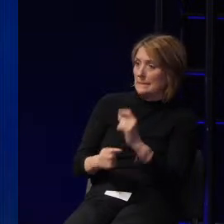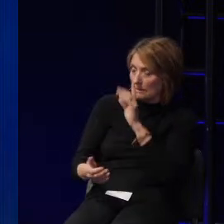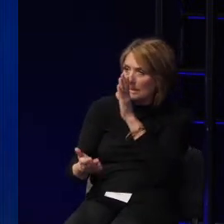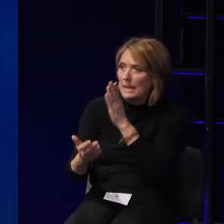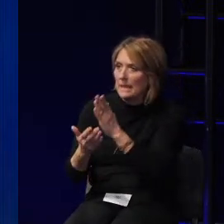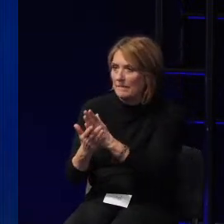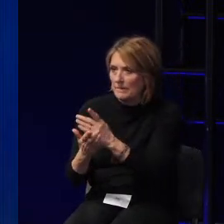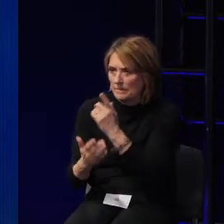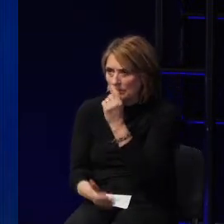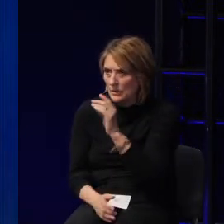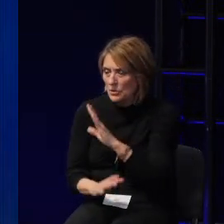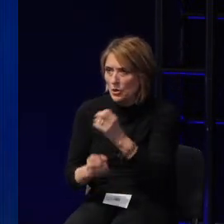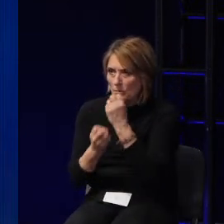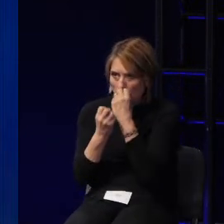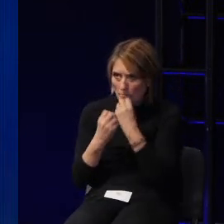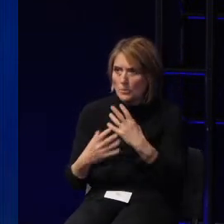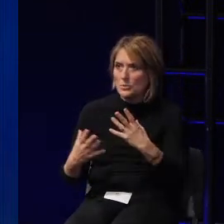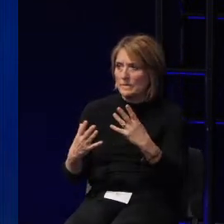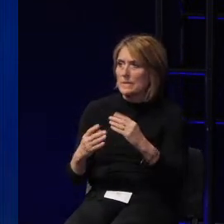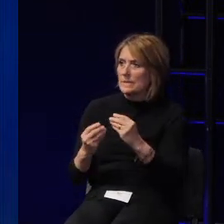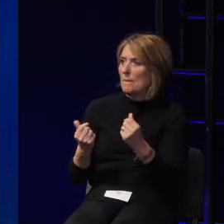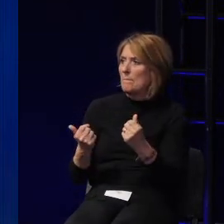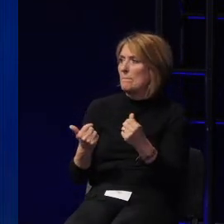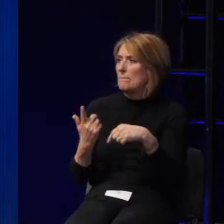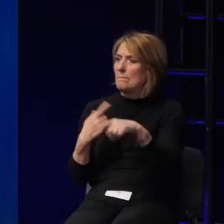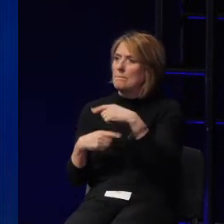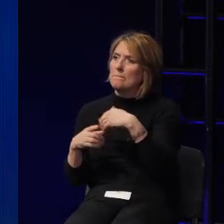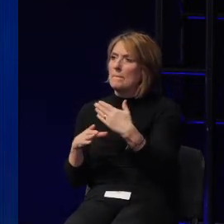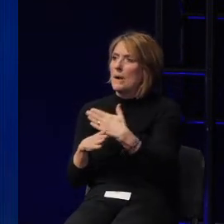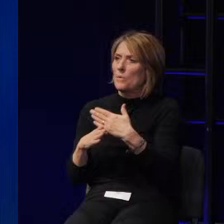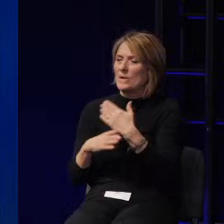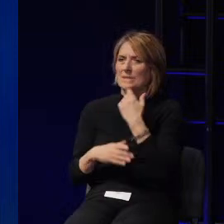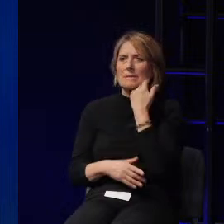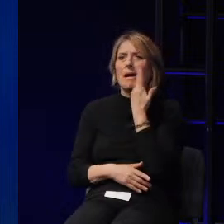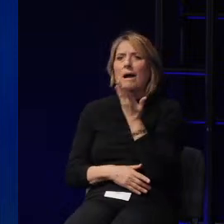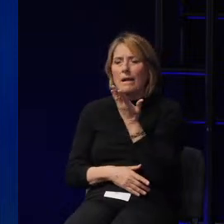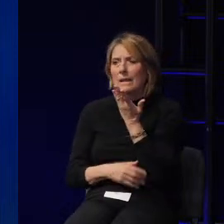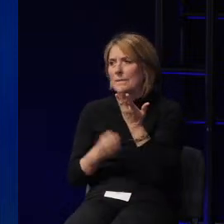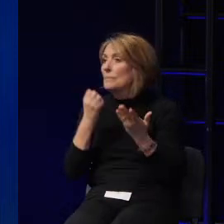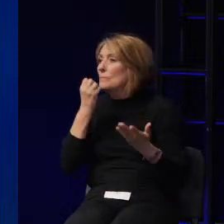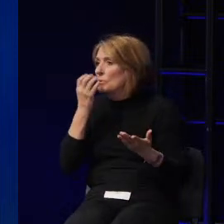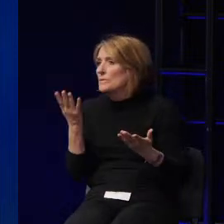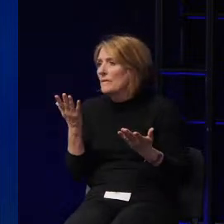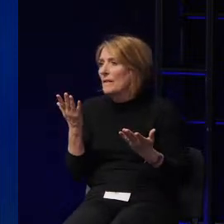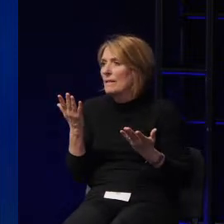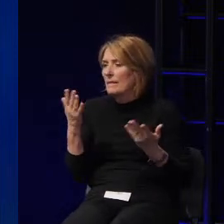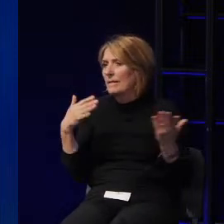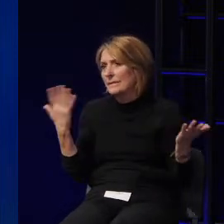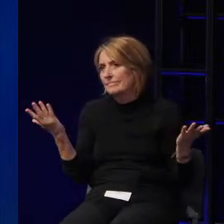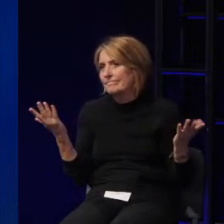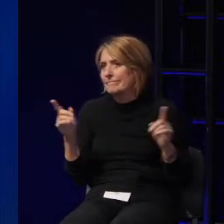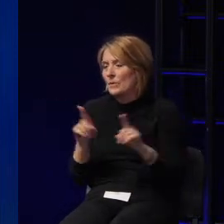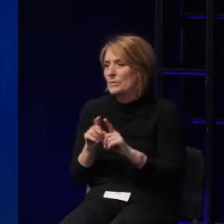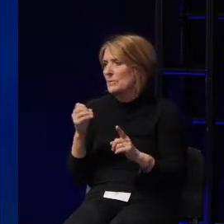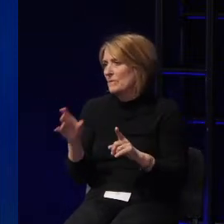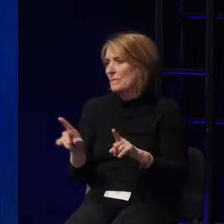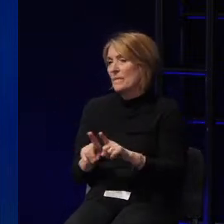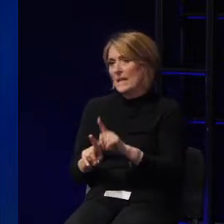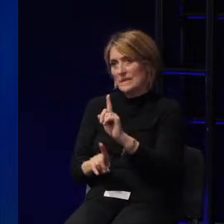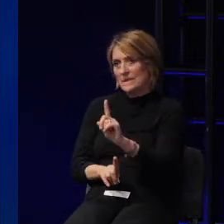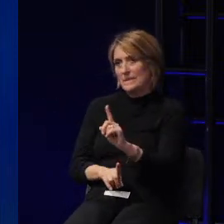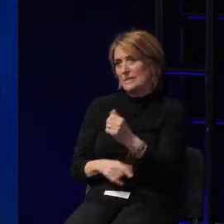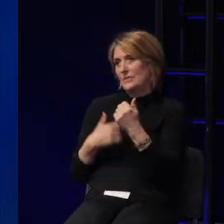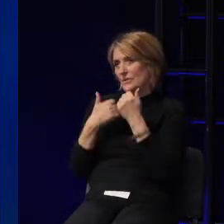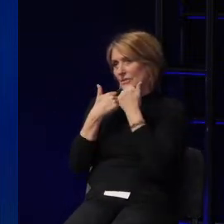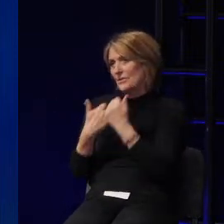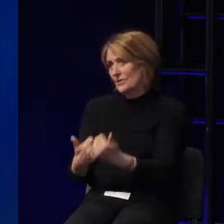possible. You know, some of my work, as people say, it's ugly beautiful, and also beautiful, but that's good. That's a